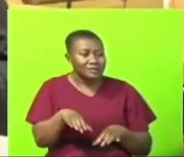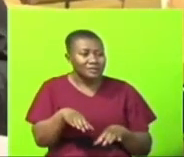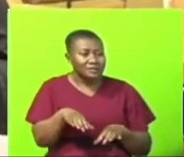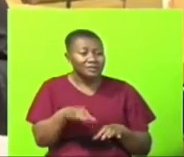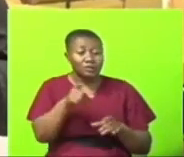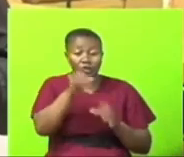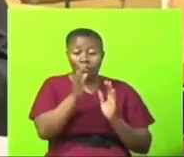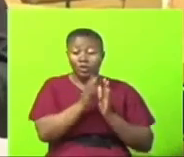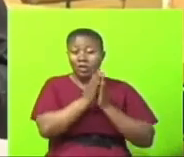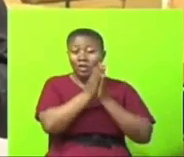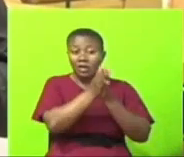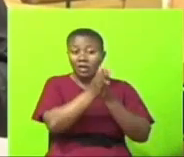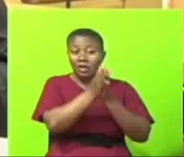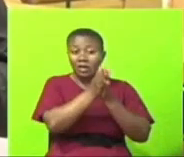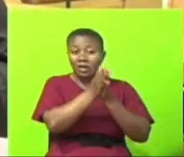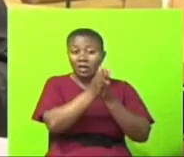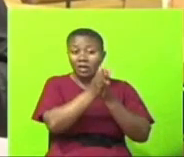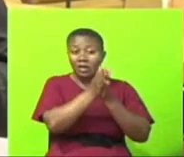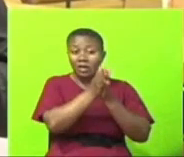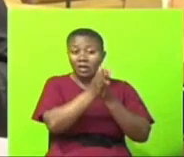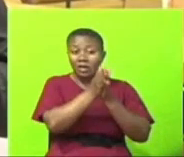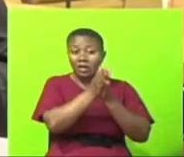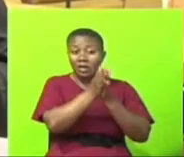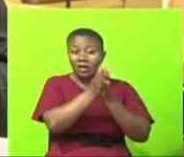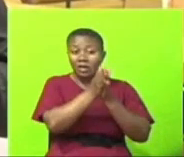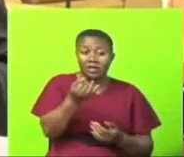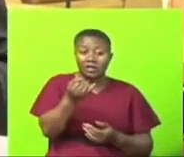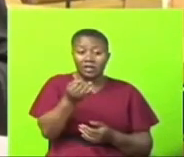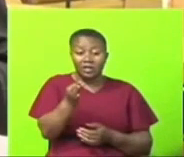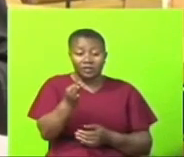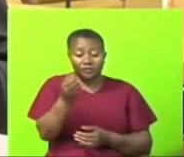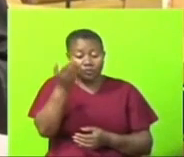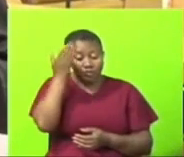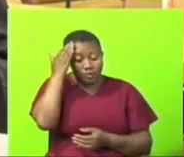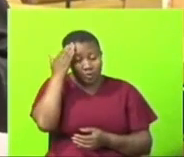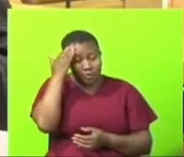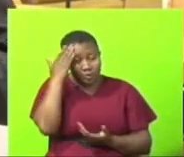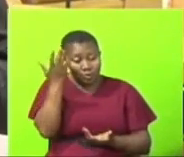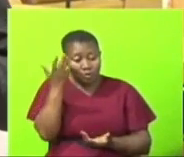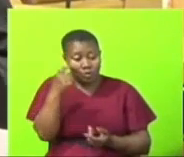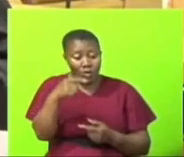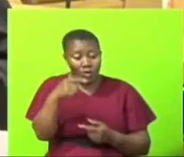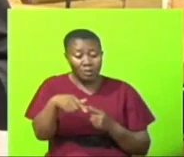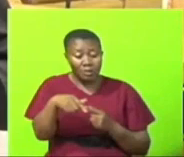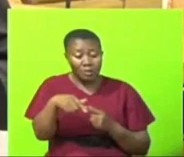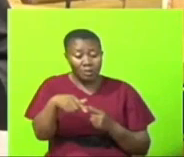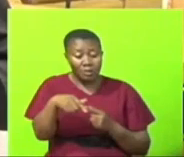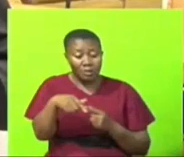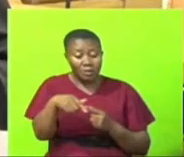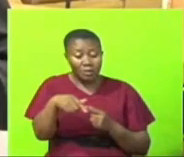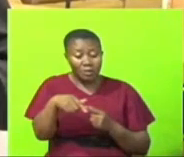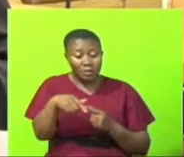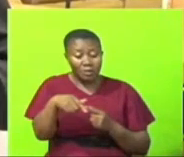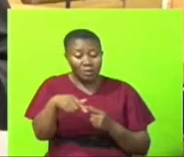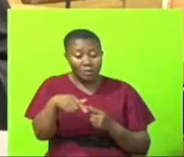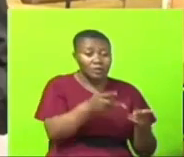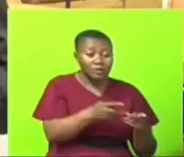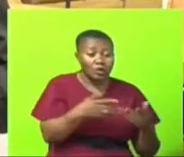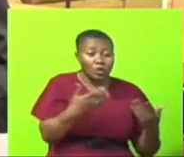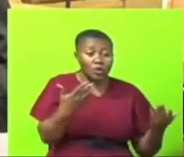whether you are informed as such by a political party or because the